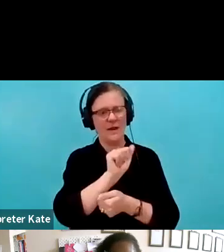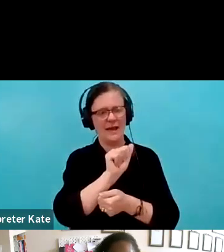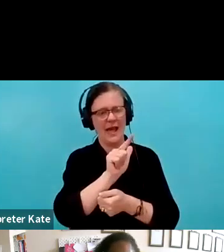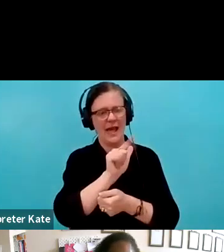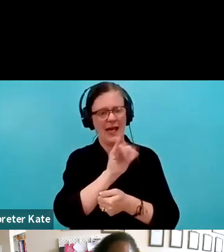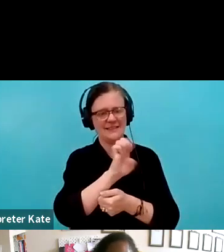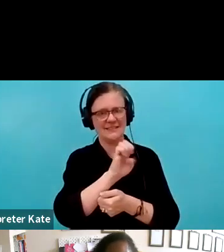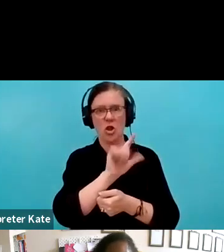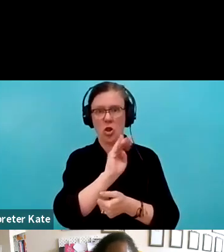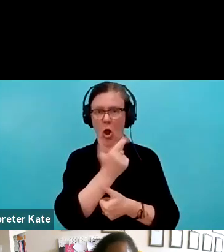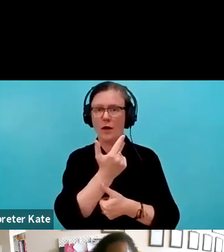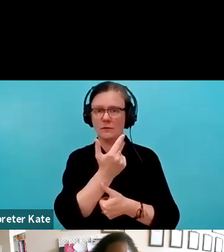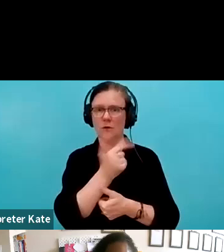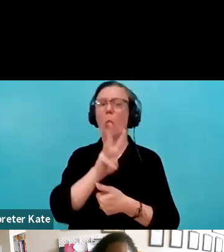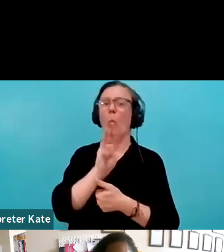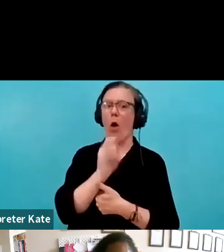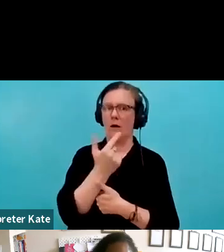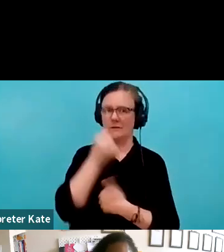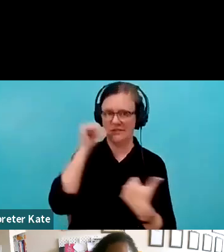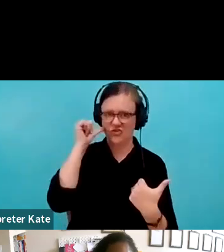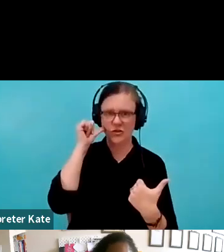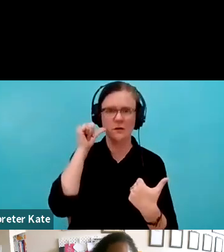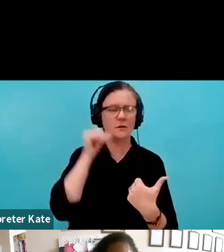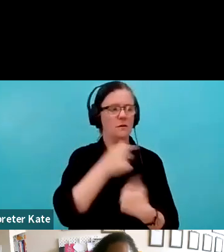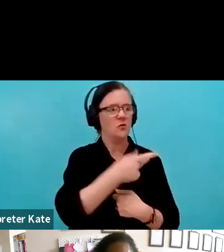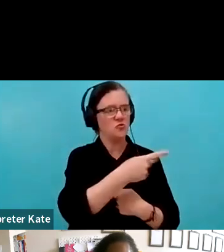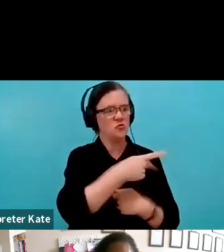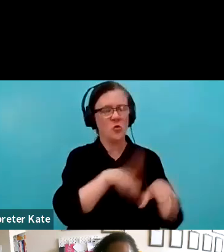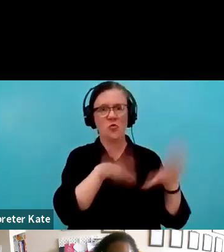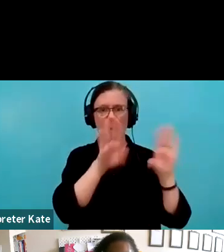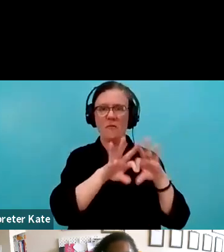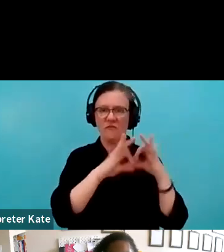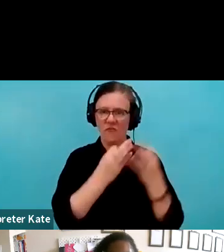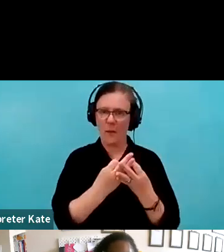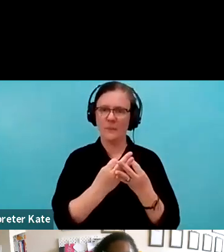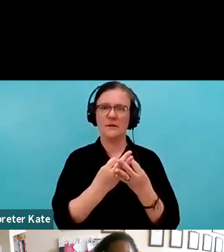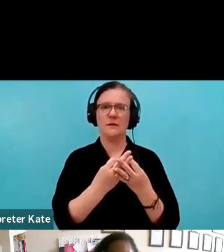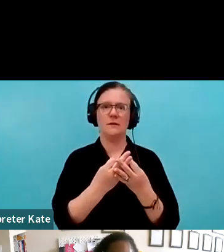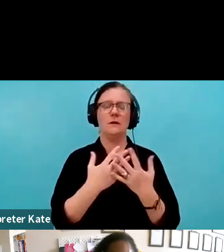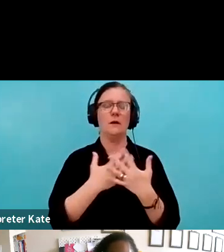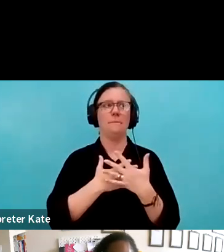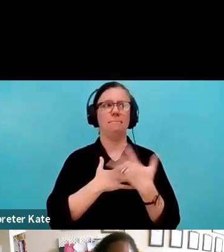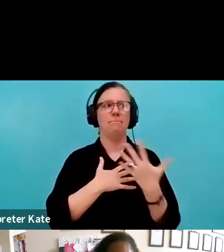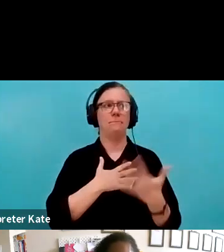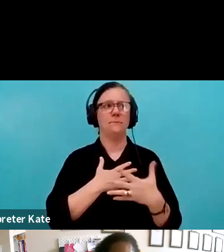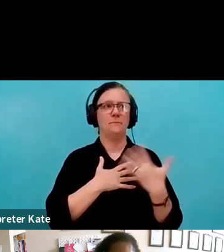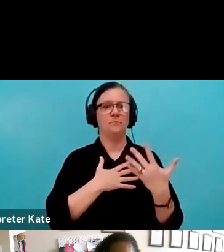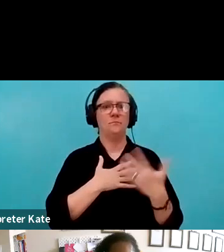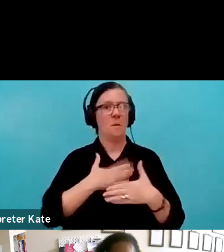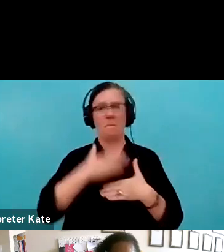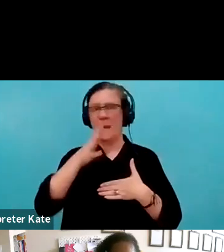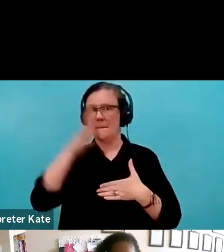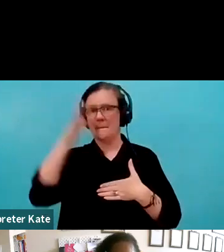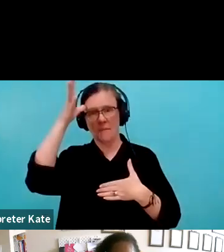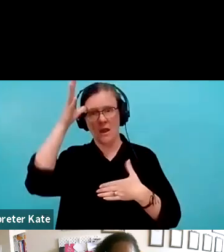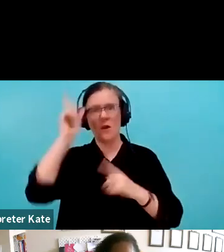yesterday about, you know, growing up in a family that was very, you know, my parents went to a